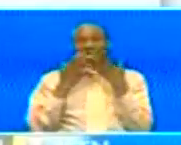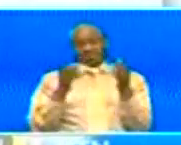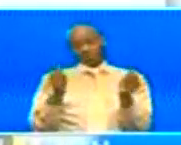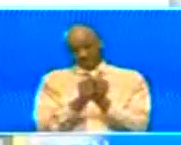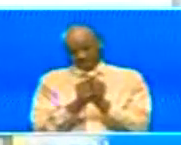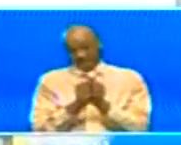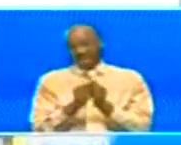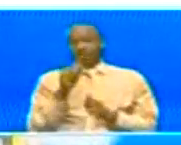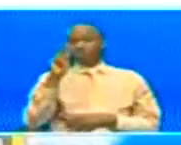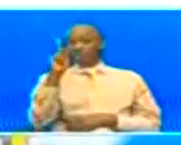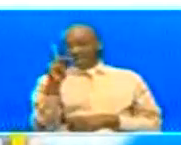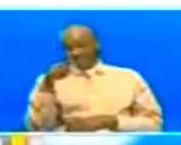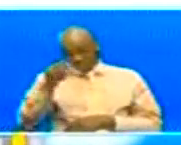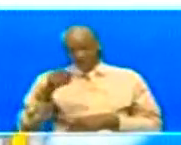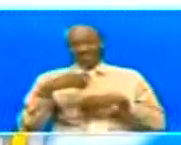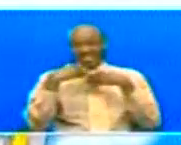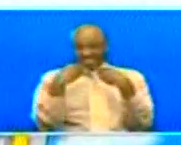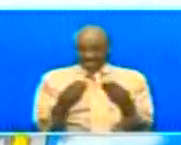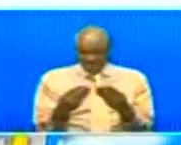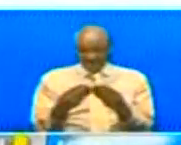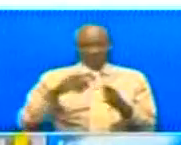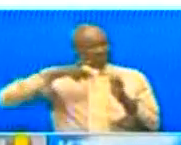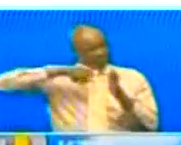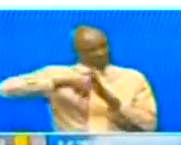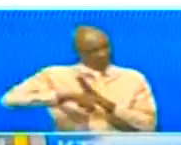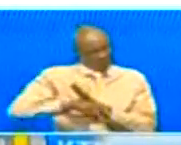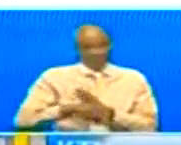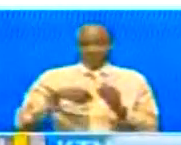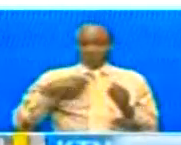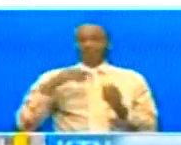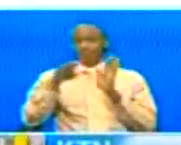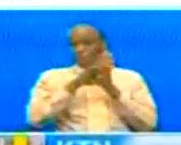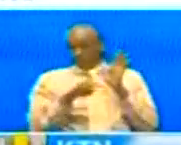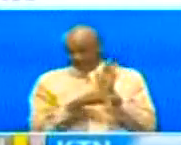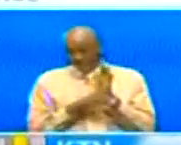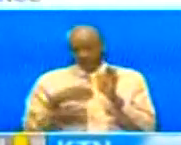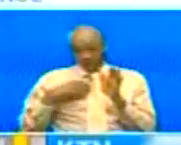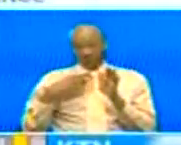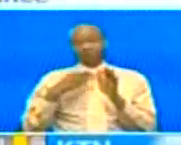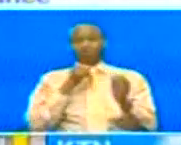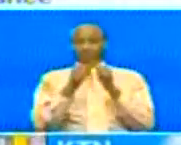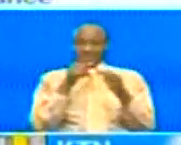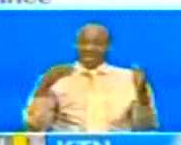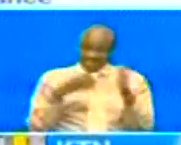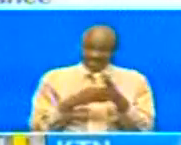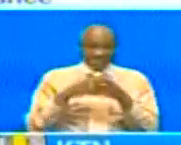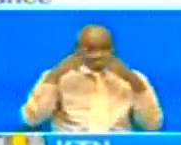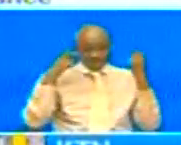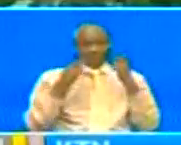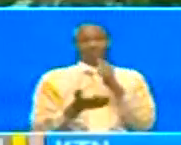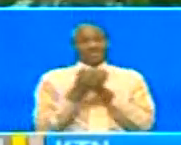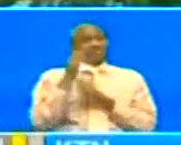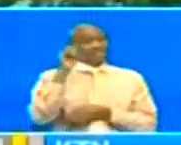that the United Kingdom provides an extensive and ongoing program of counter-terrorism assistance to the Kenyan